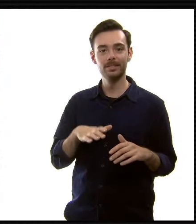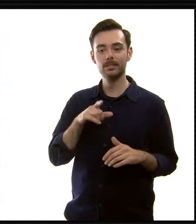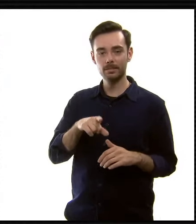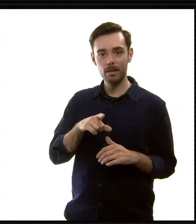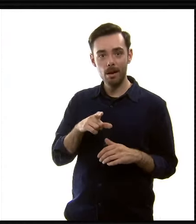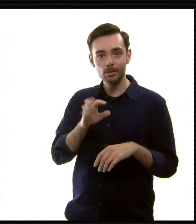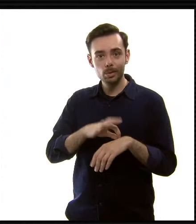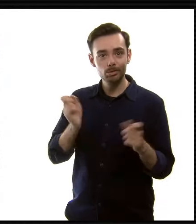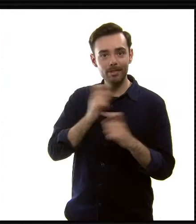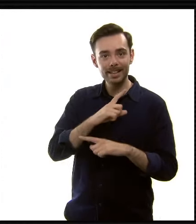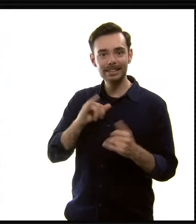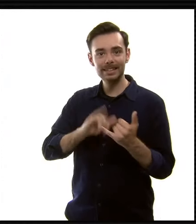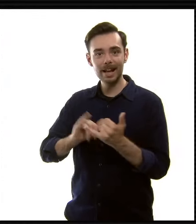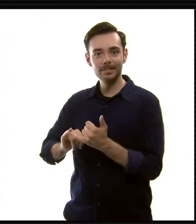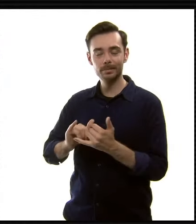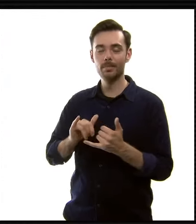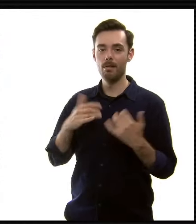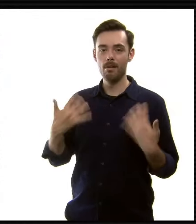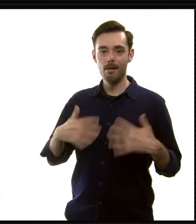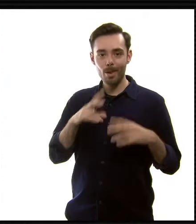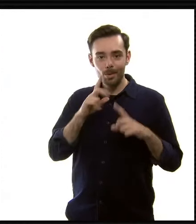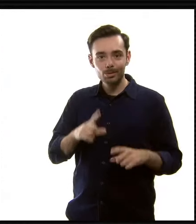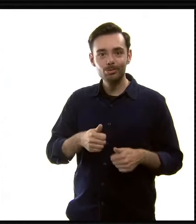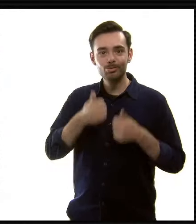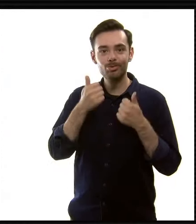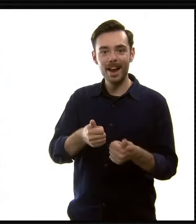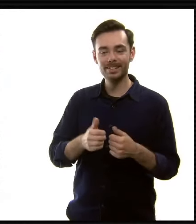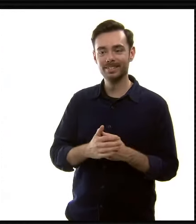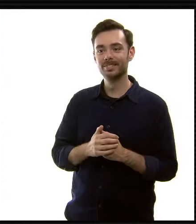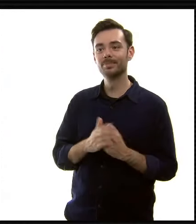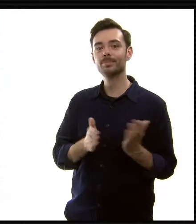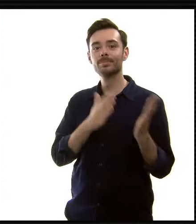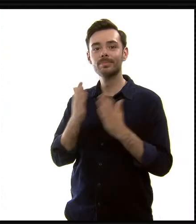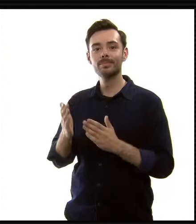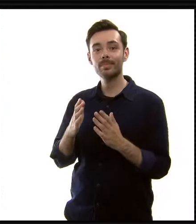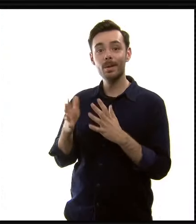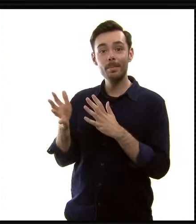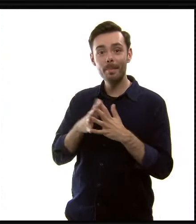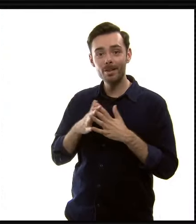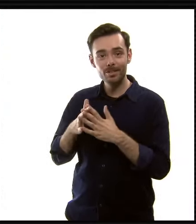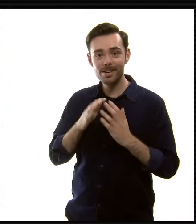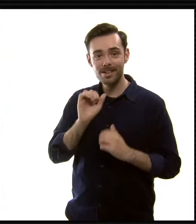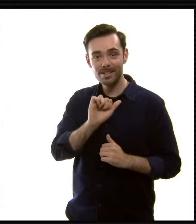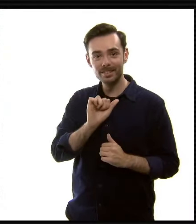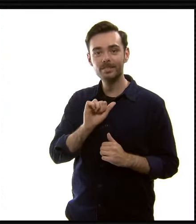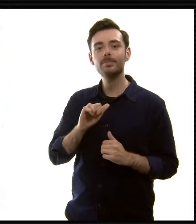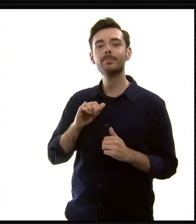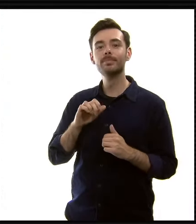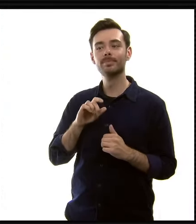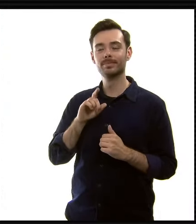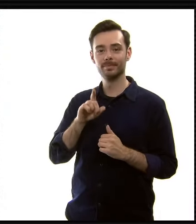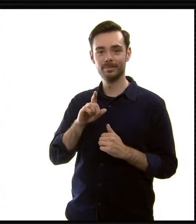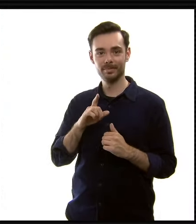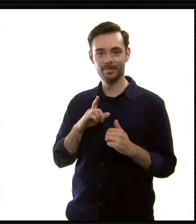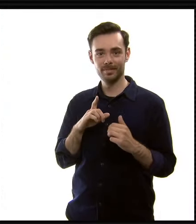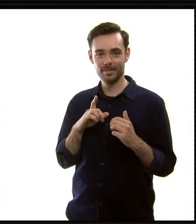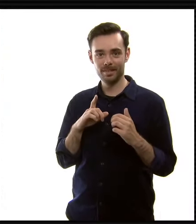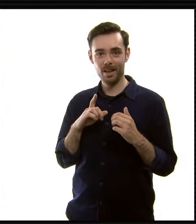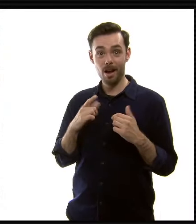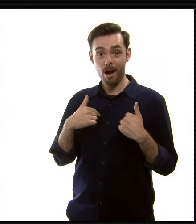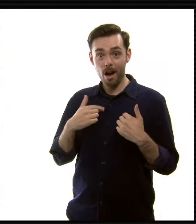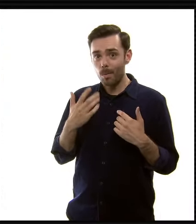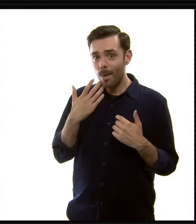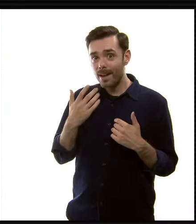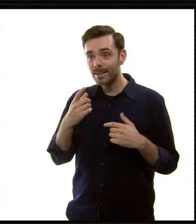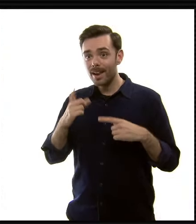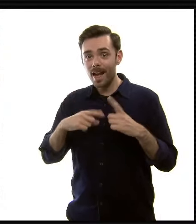I agree, it looked great. This one is from Jay in the USA, watching LegoCon on YouTube in Ohio. I can't wait to see